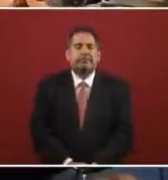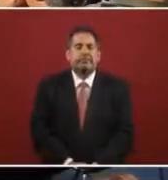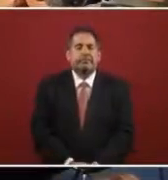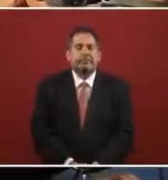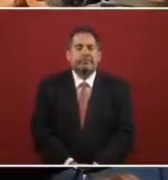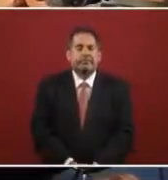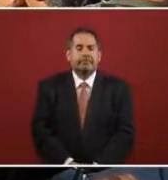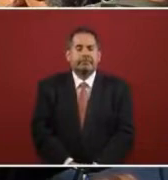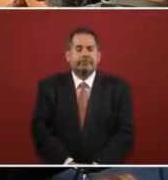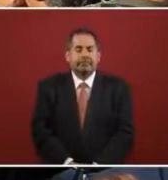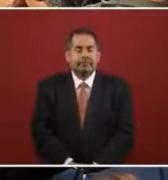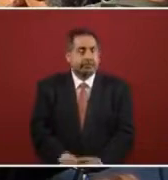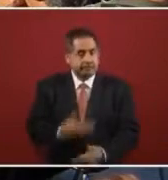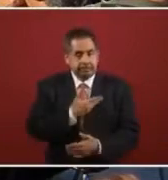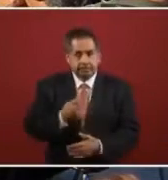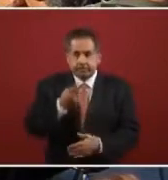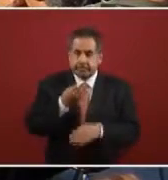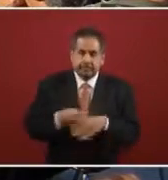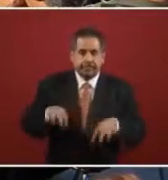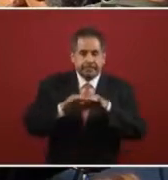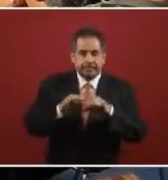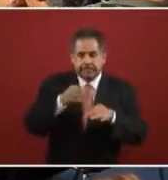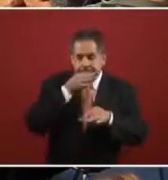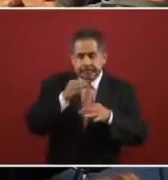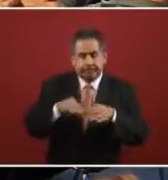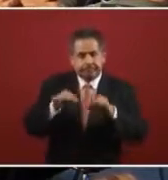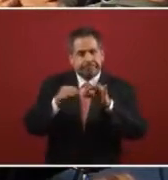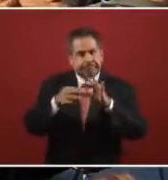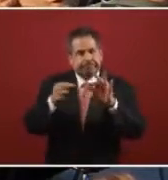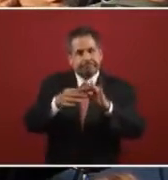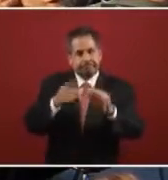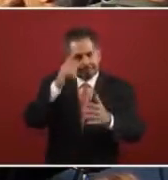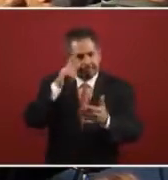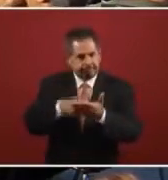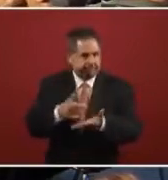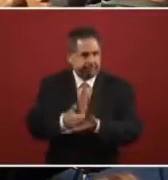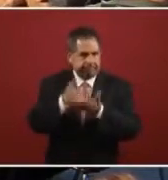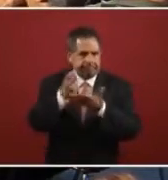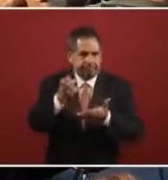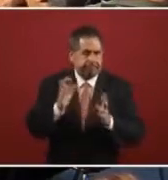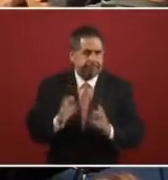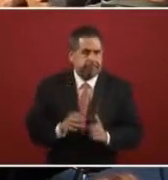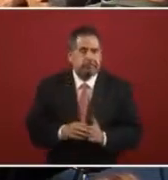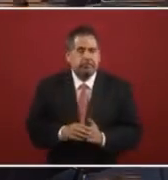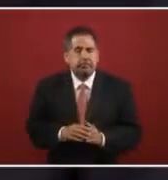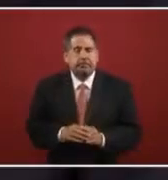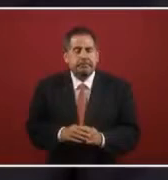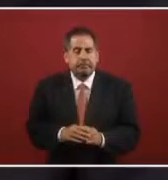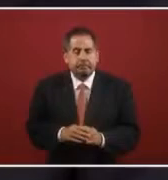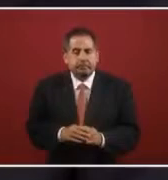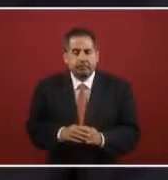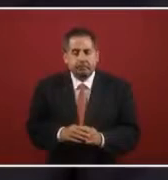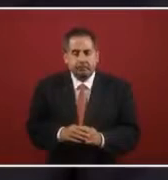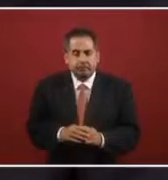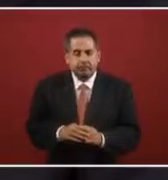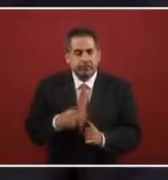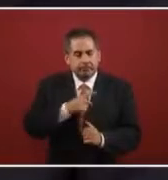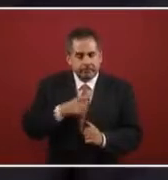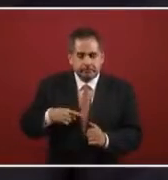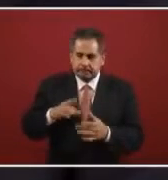es importante Okay, porque, it's important that yo creo que sí ayuda mucho. I think it does help a lot. Tenemos